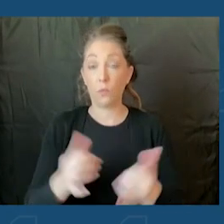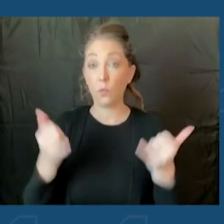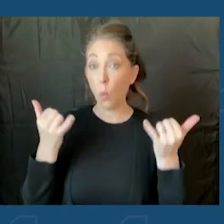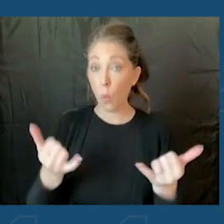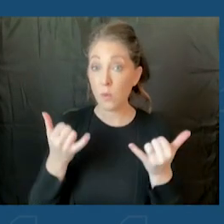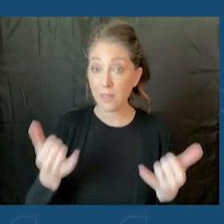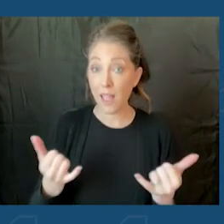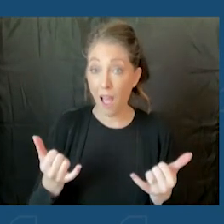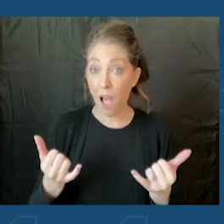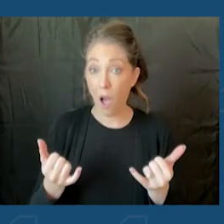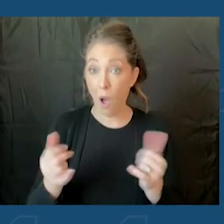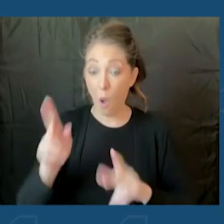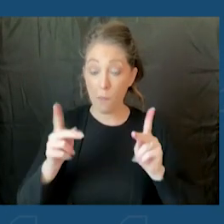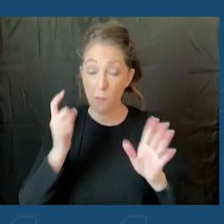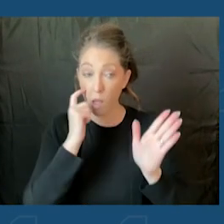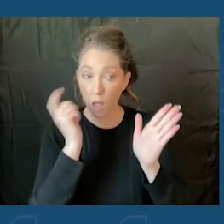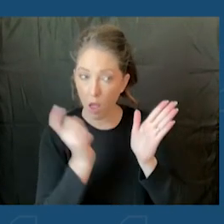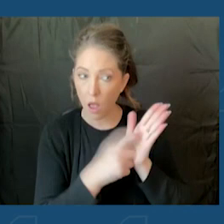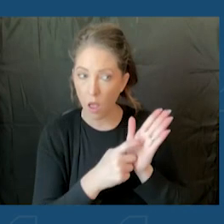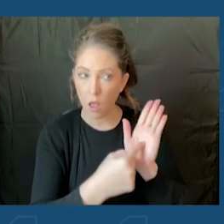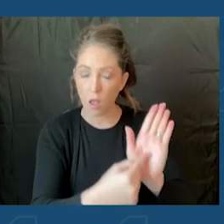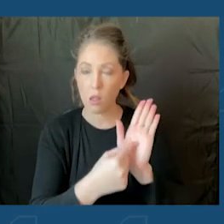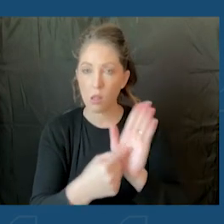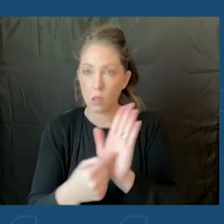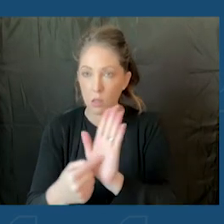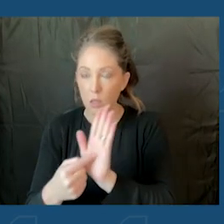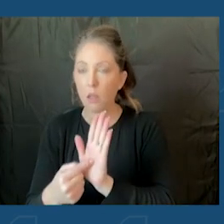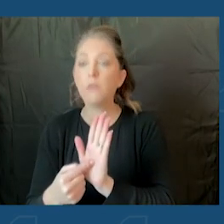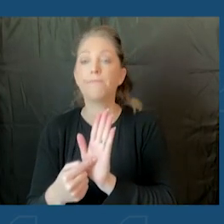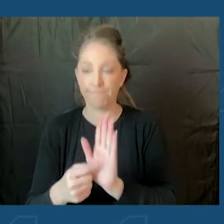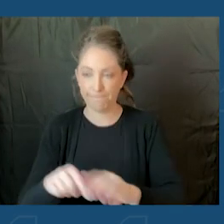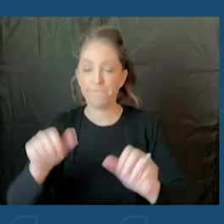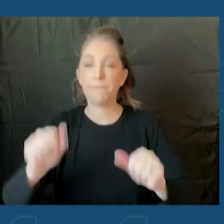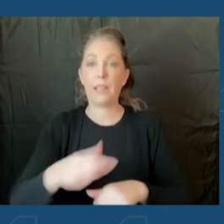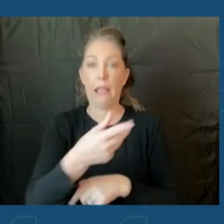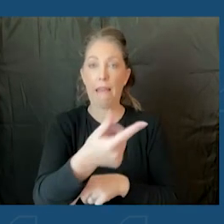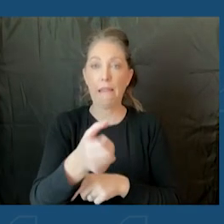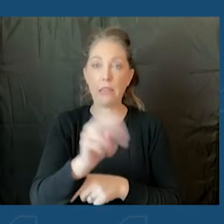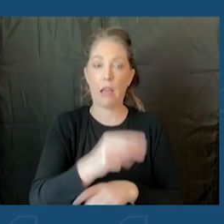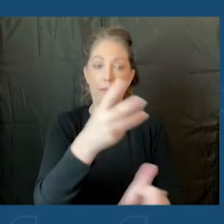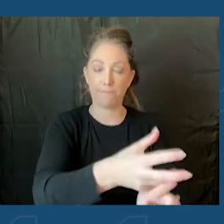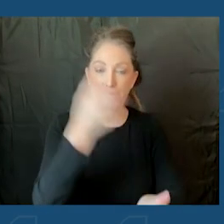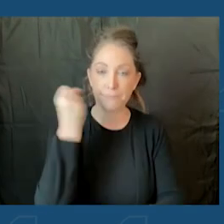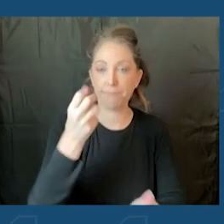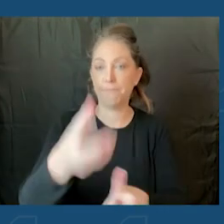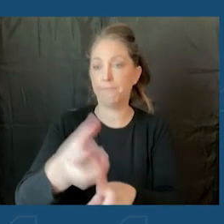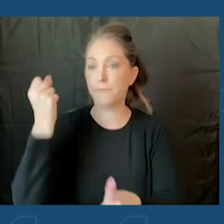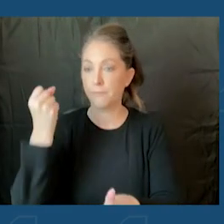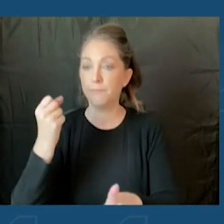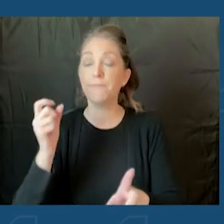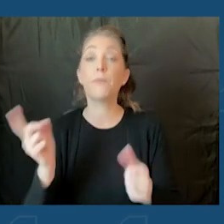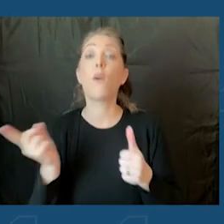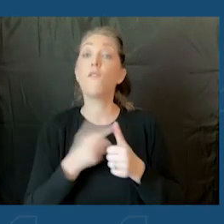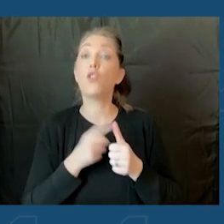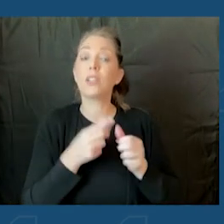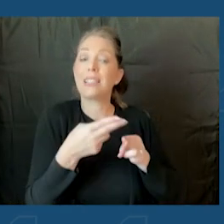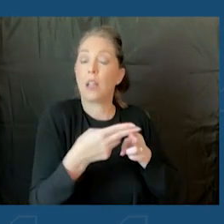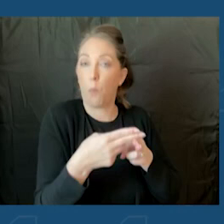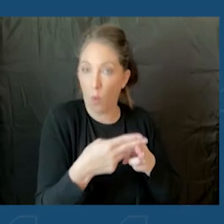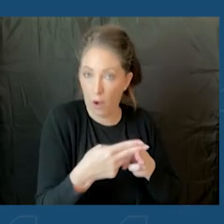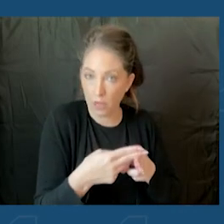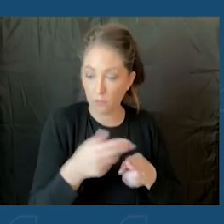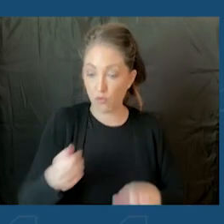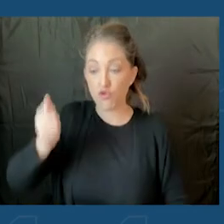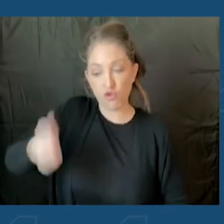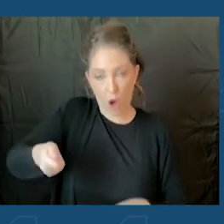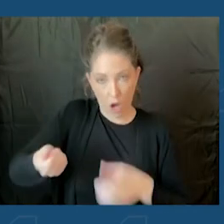there, they can immediately get guns out of the hands of these individuals. They do it temporarily at first. There's a judge involved,